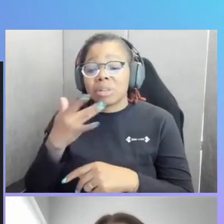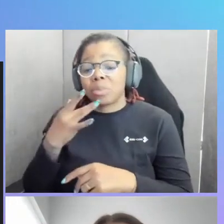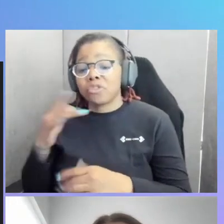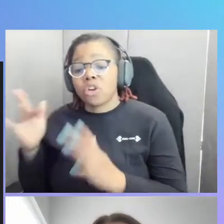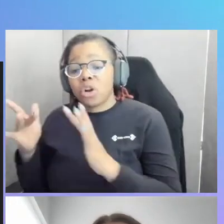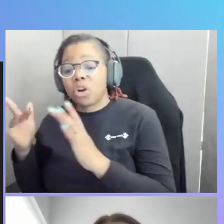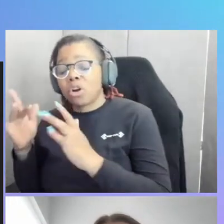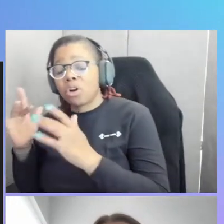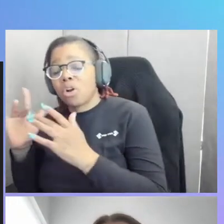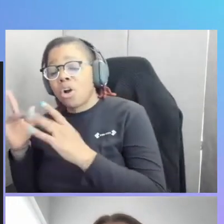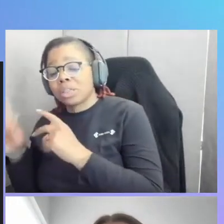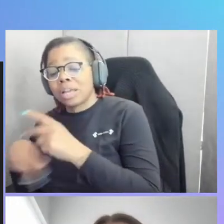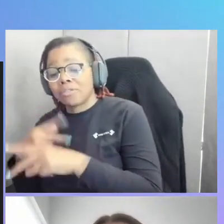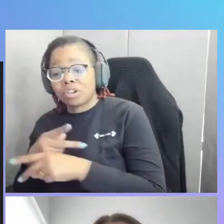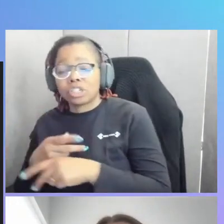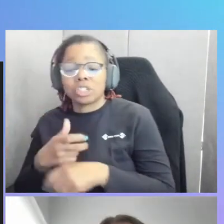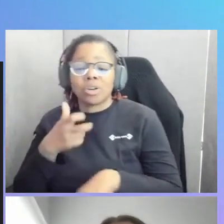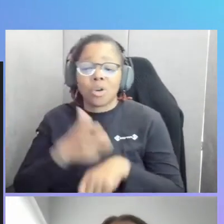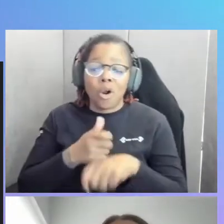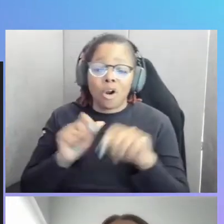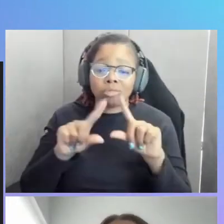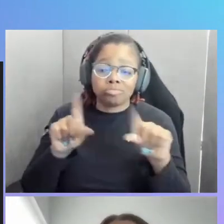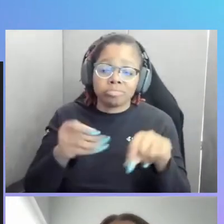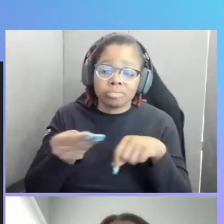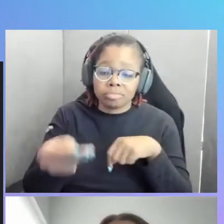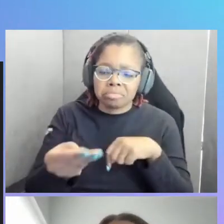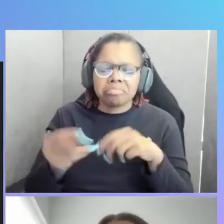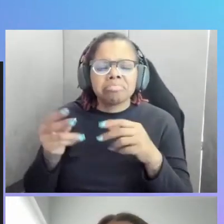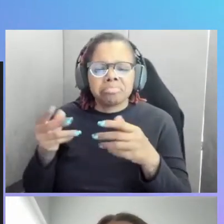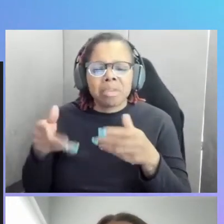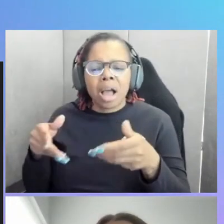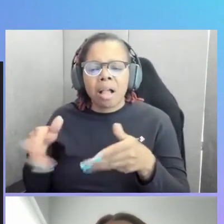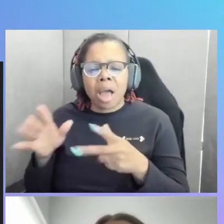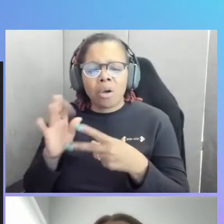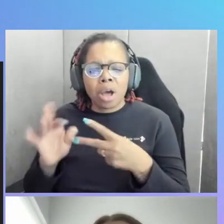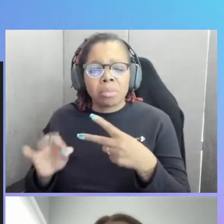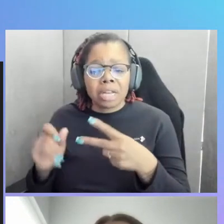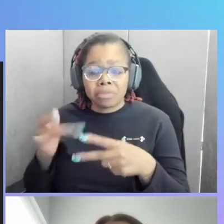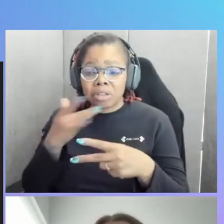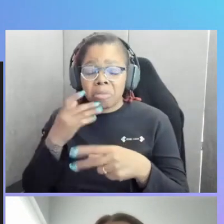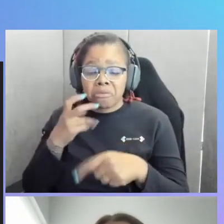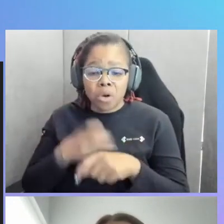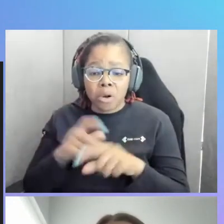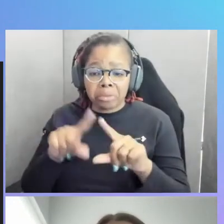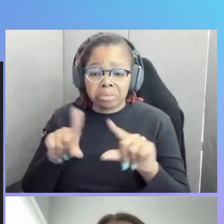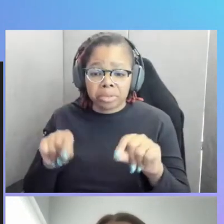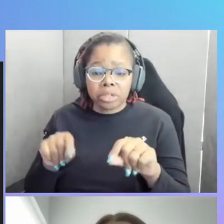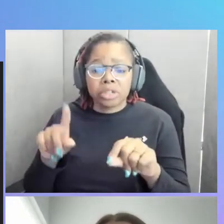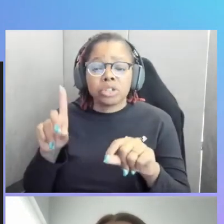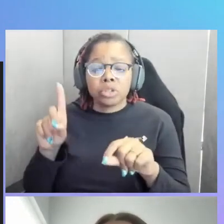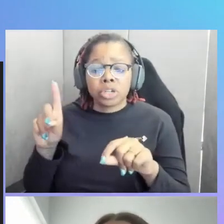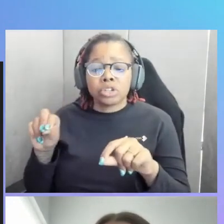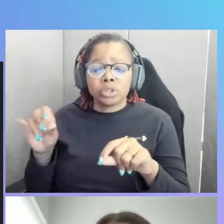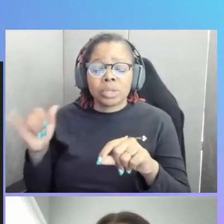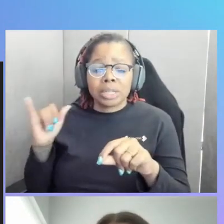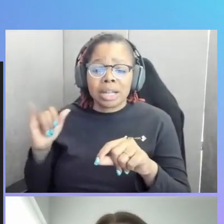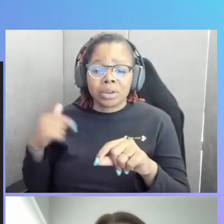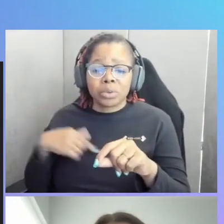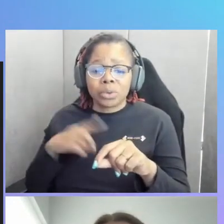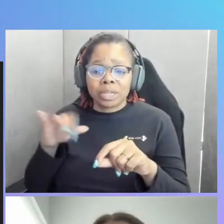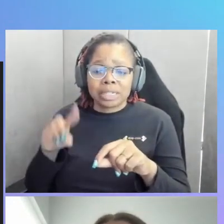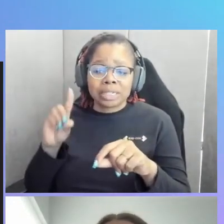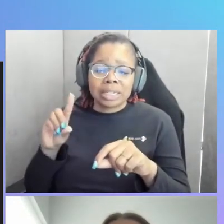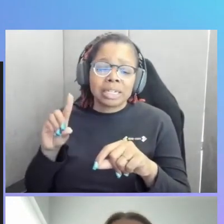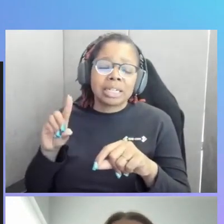hard copy gift card, give them that option. And if they do prefer hard copy, do what we did with Peloton Row's